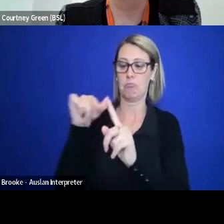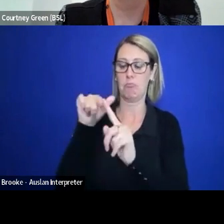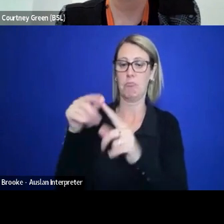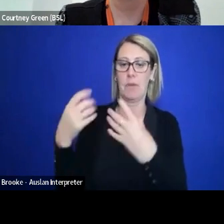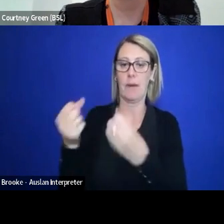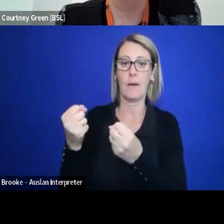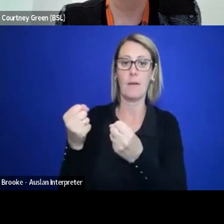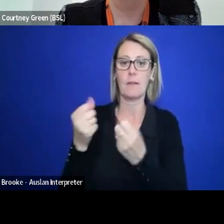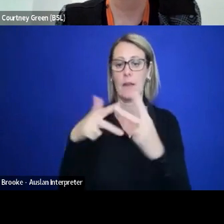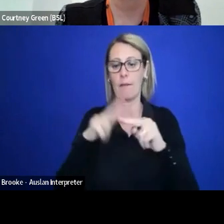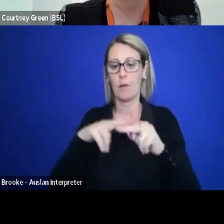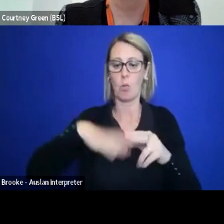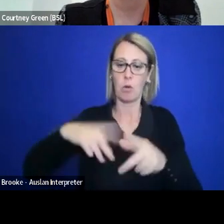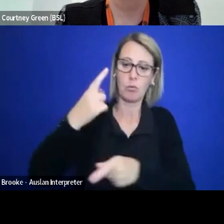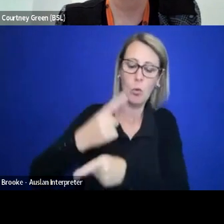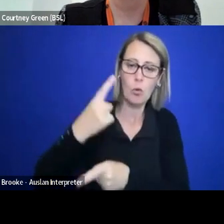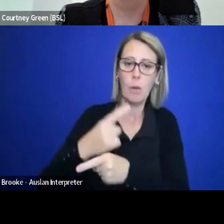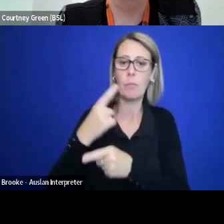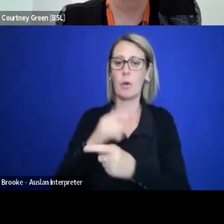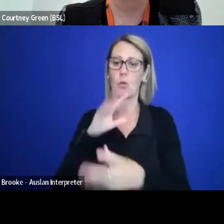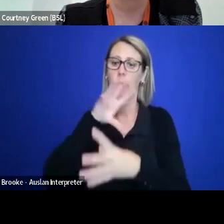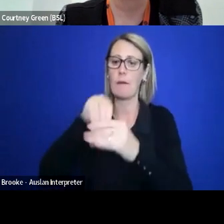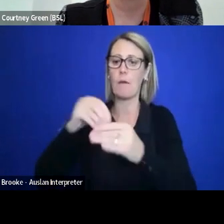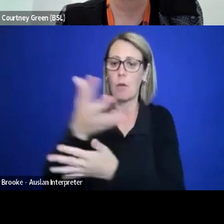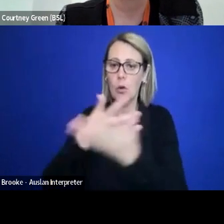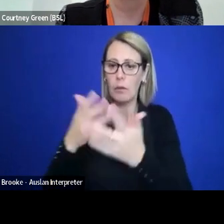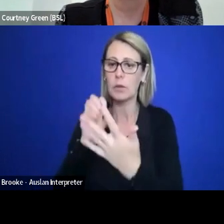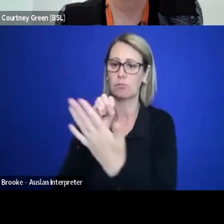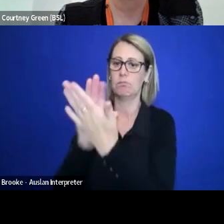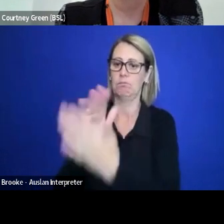make any comments or join in the conversation.